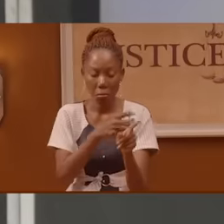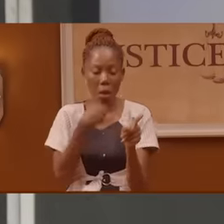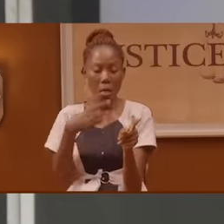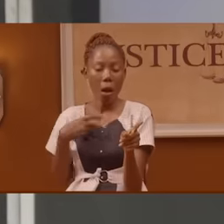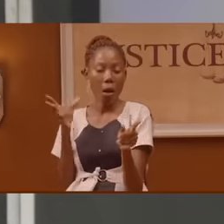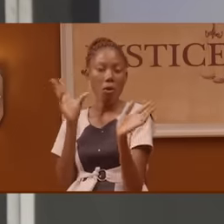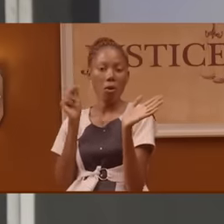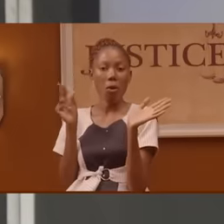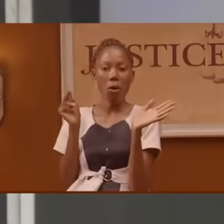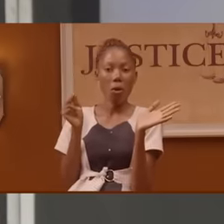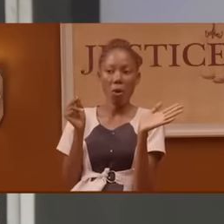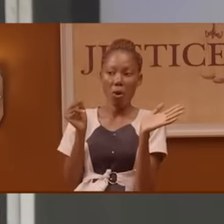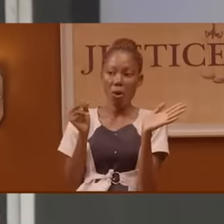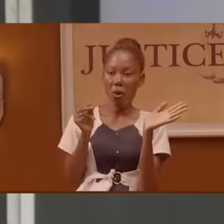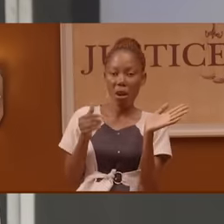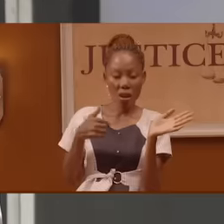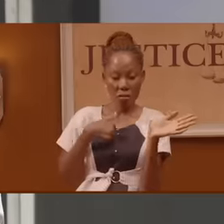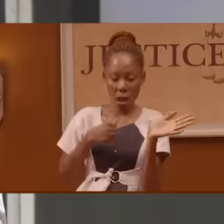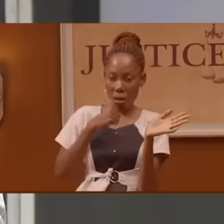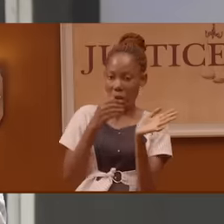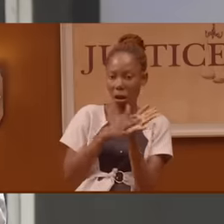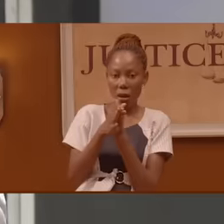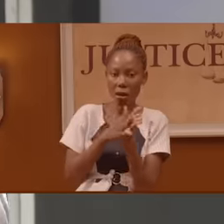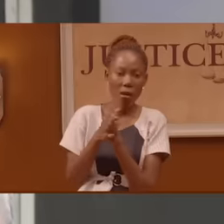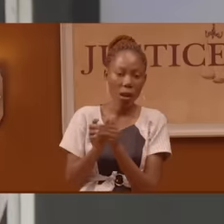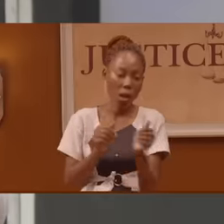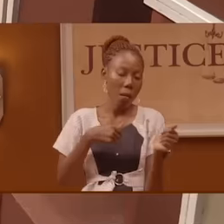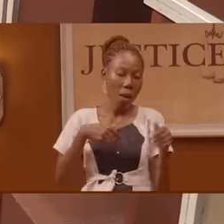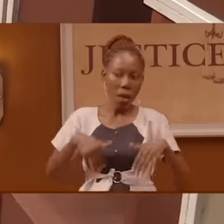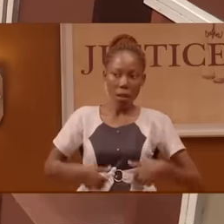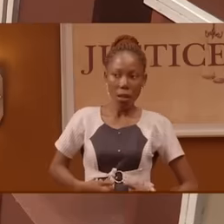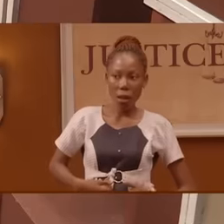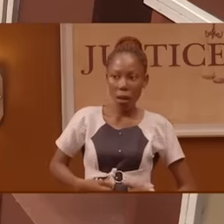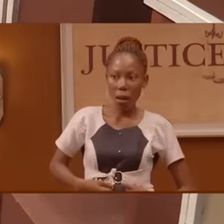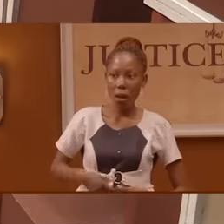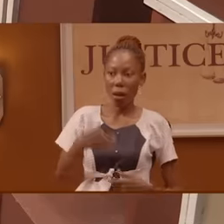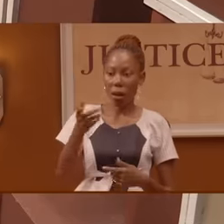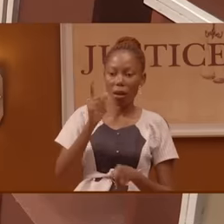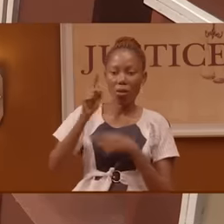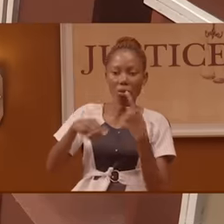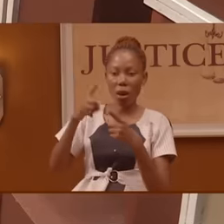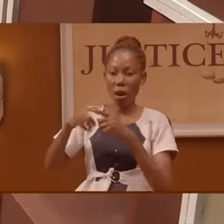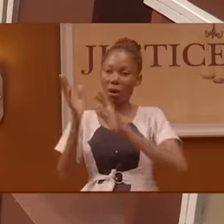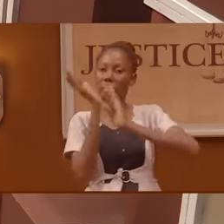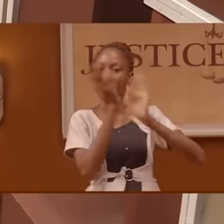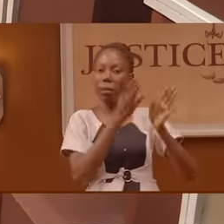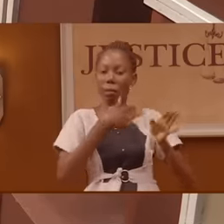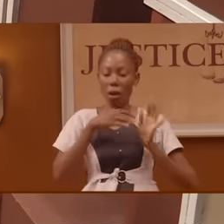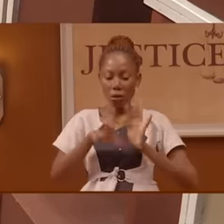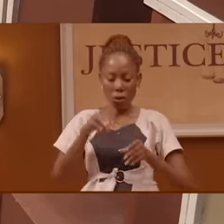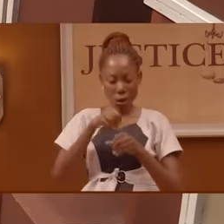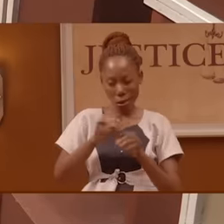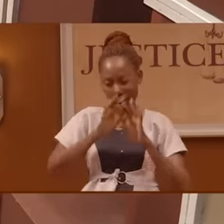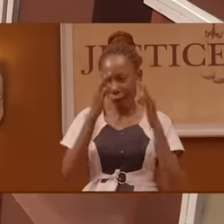that he's not interested. That if I'm tired, I should go and dump them in the family house, then go and pick them.